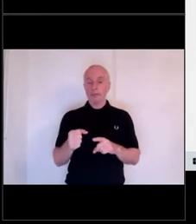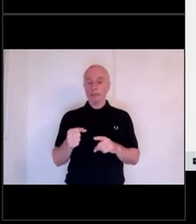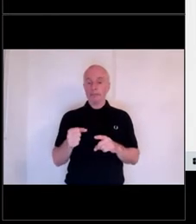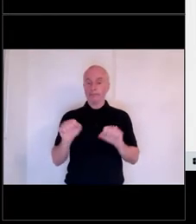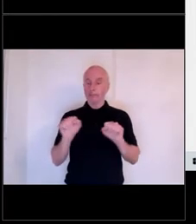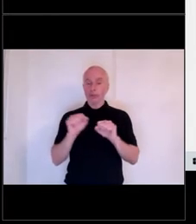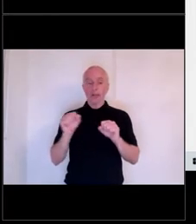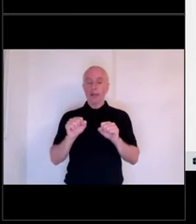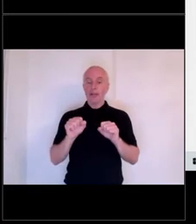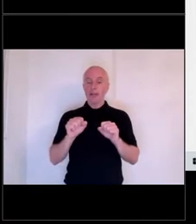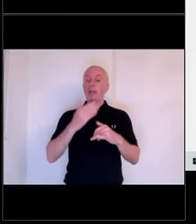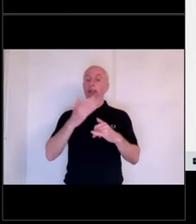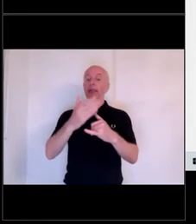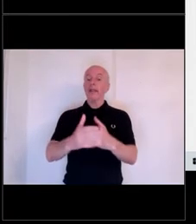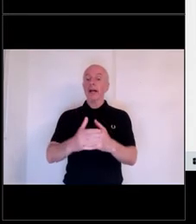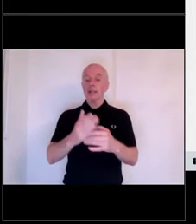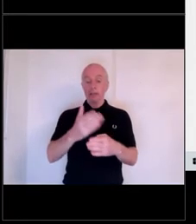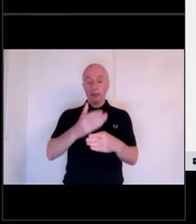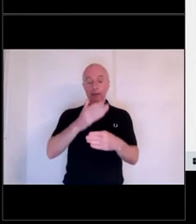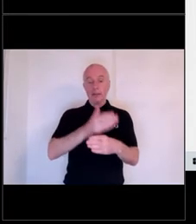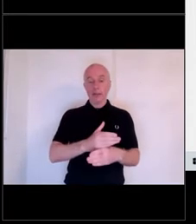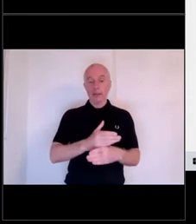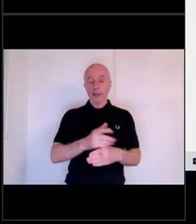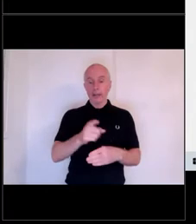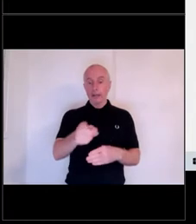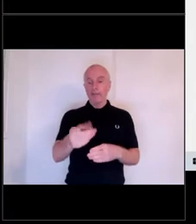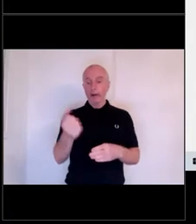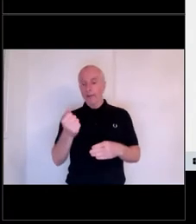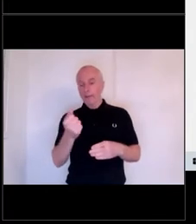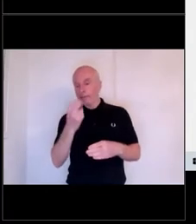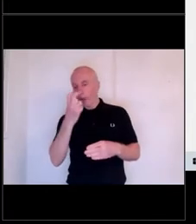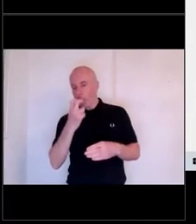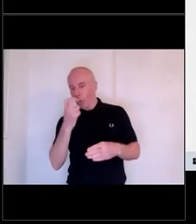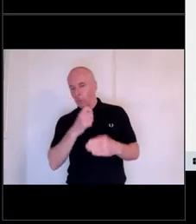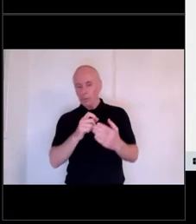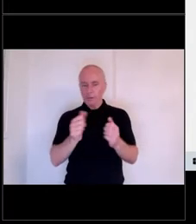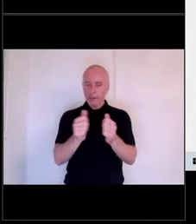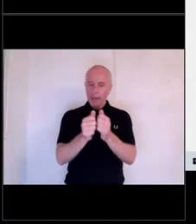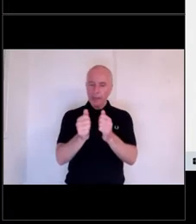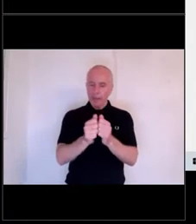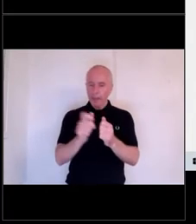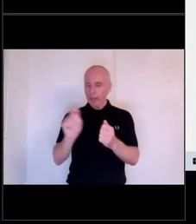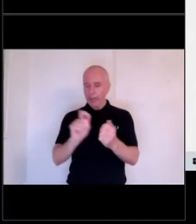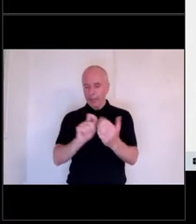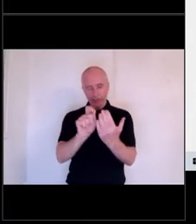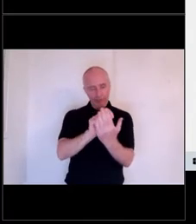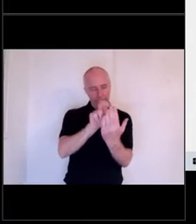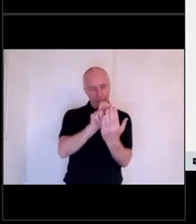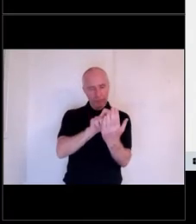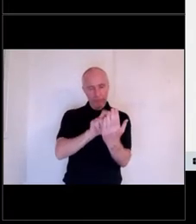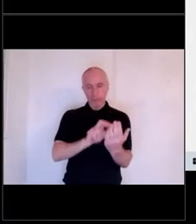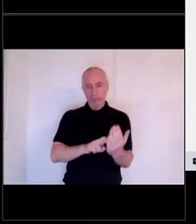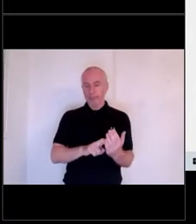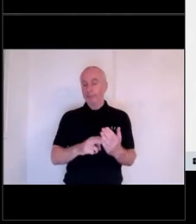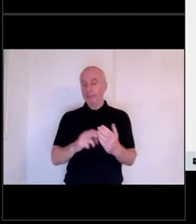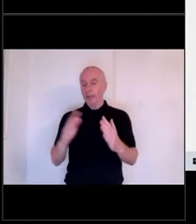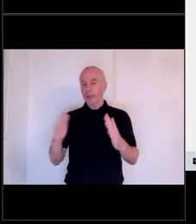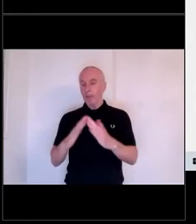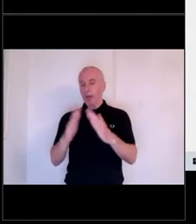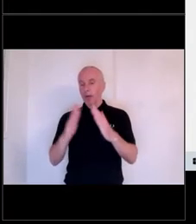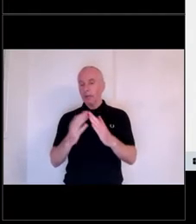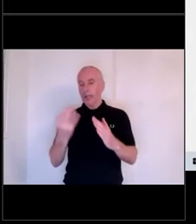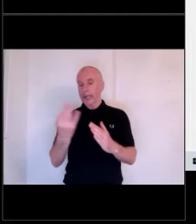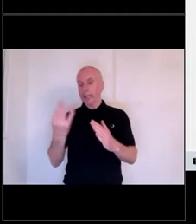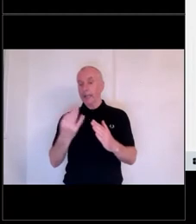lecture and if you are in old-fashioned filofax or pen and paper, now is the time to make a note of the fact that the 18th of March is